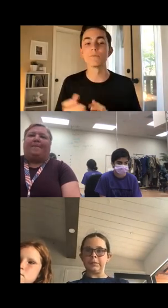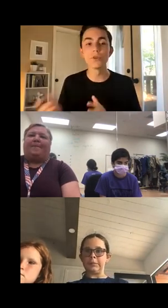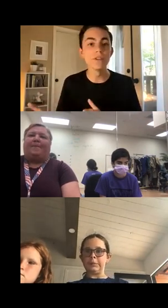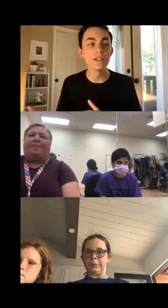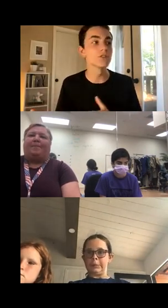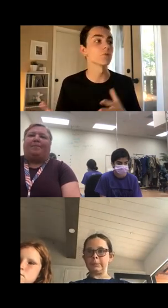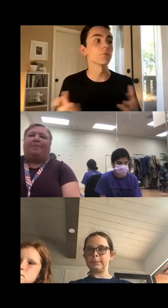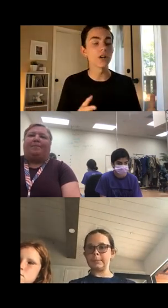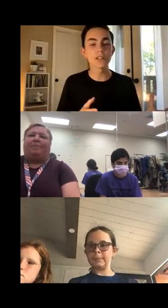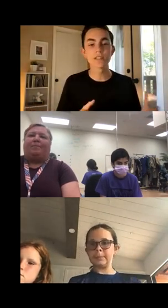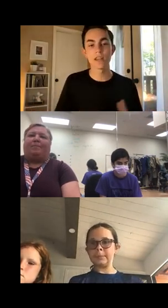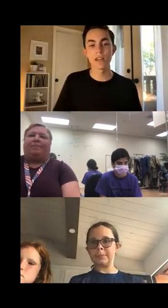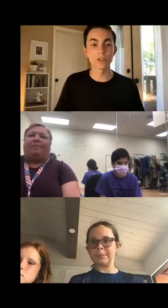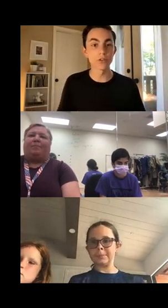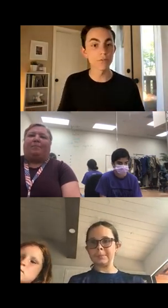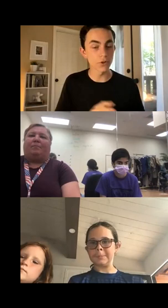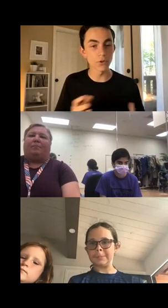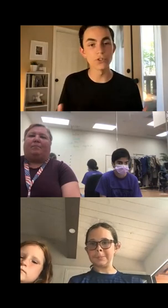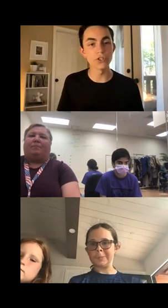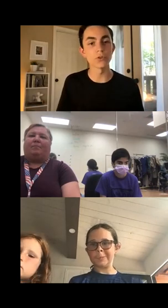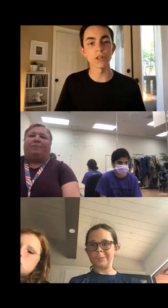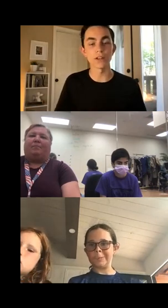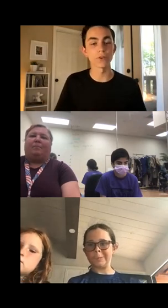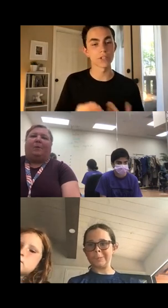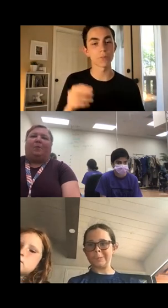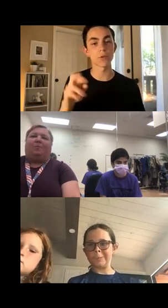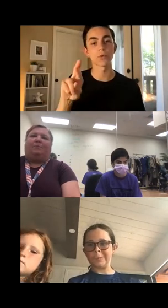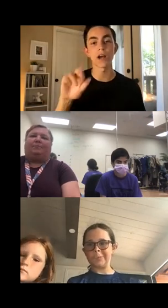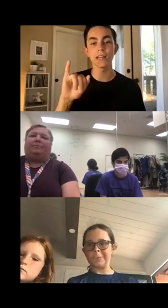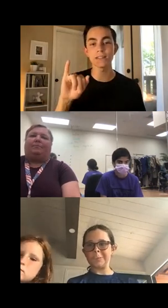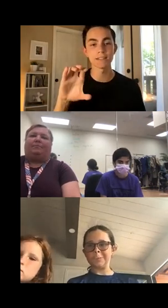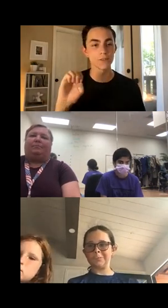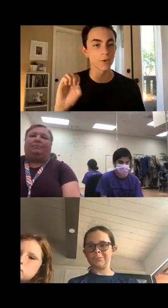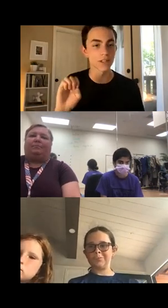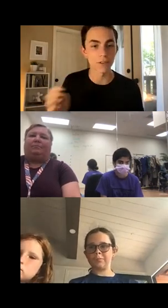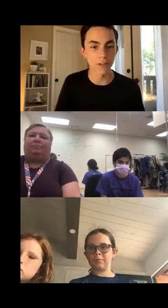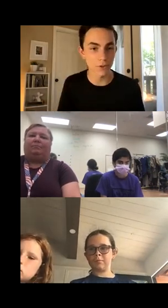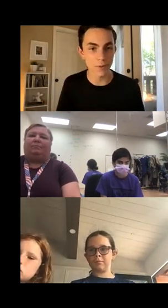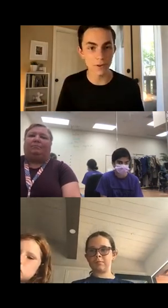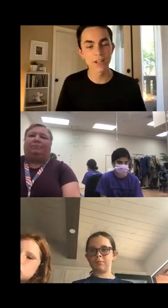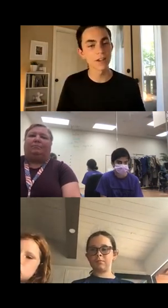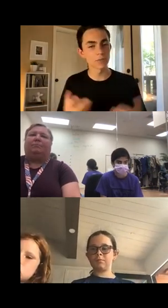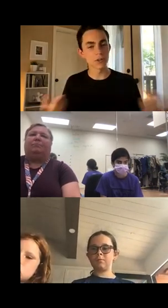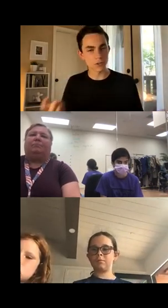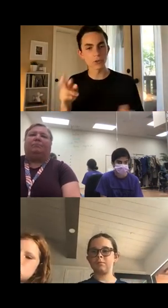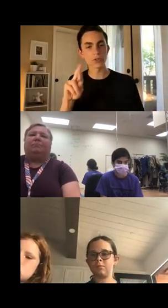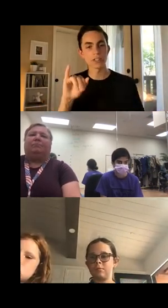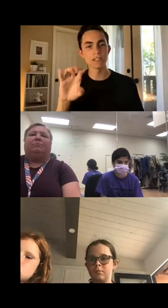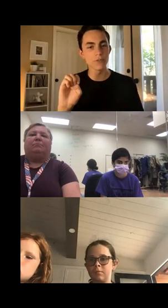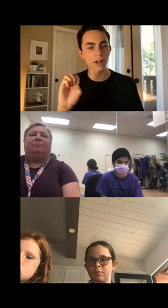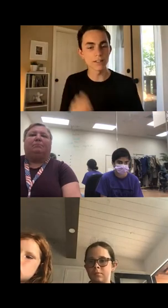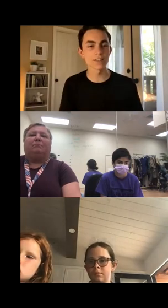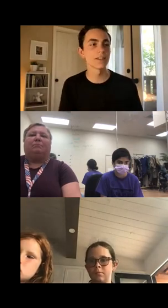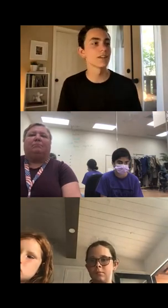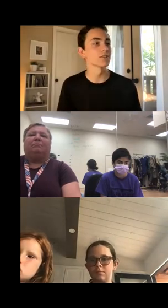Titles of movies or books, and certain foods too. Like for example, rice is one that we fingerspell. It's pretty short, so it's